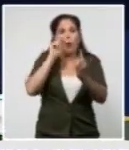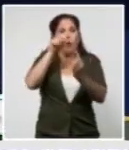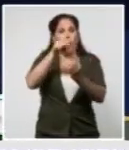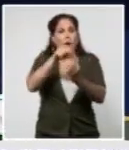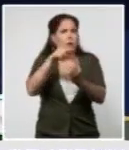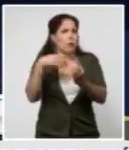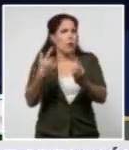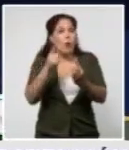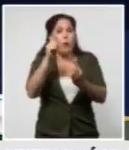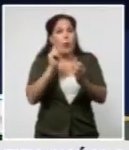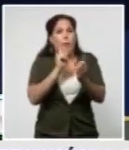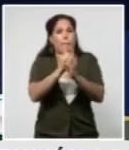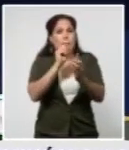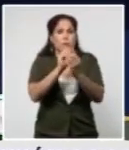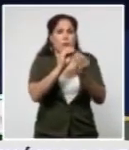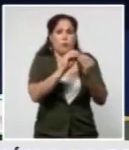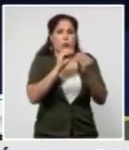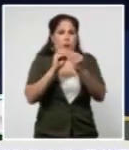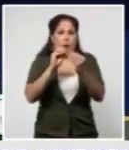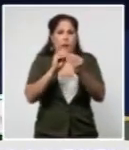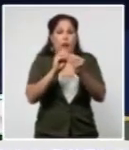case contacts as